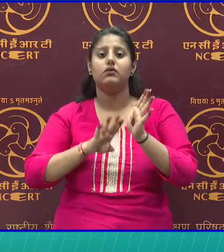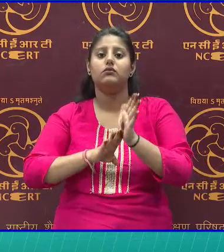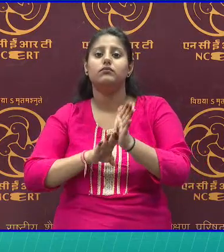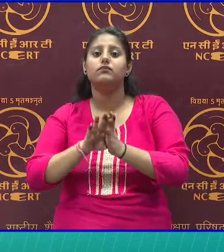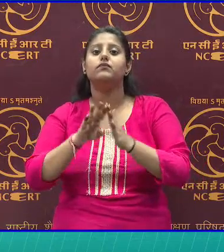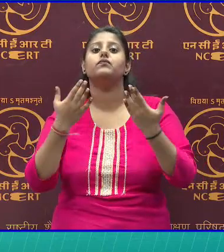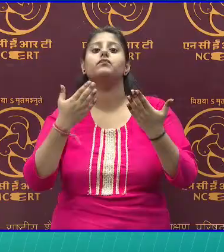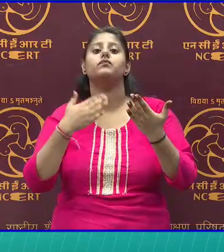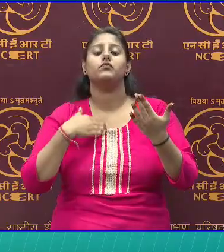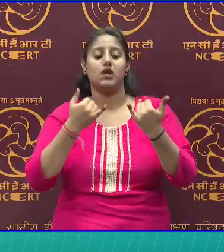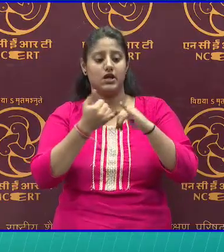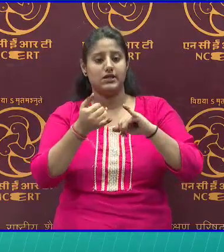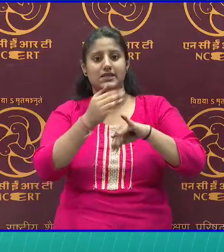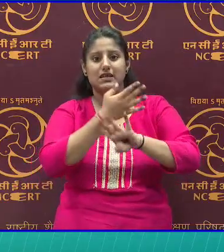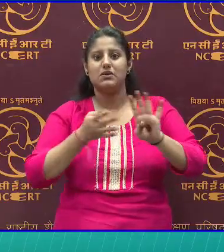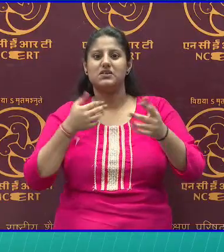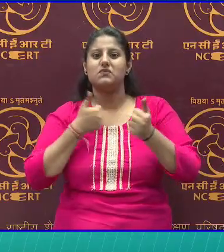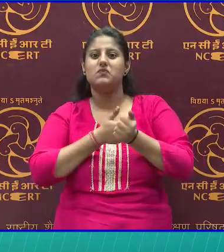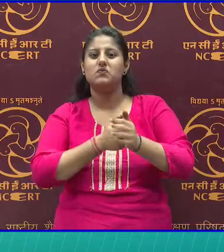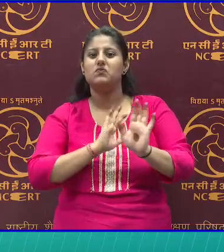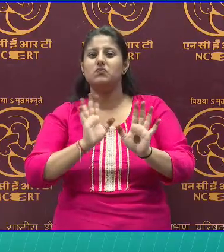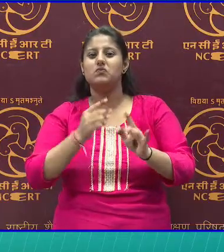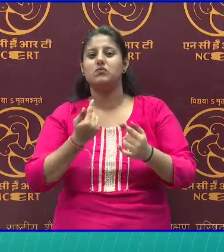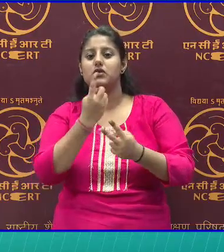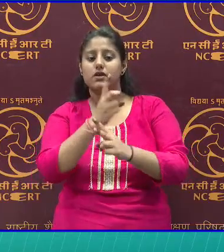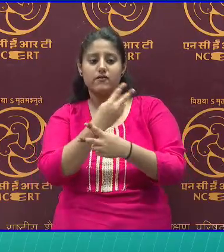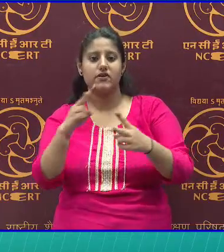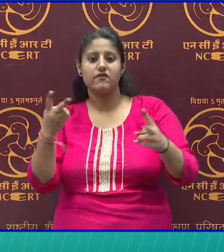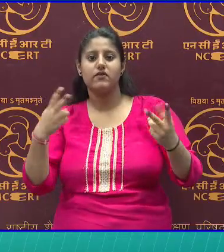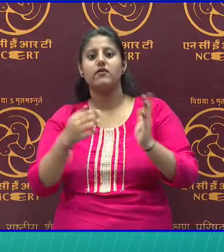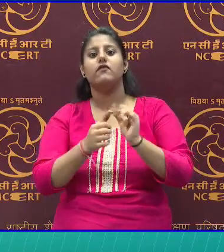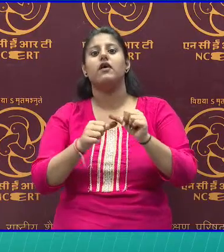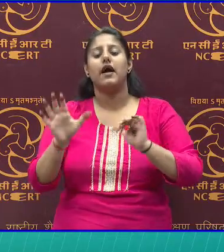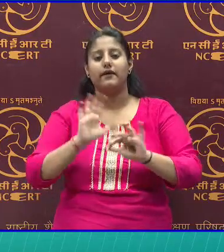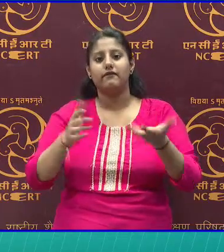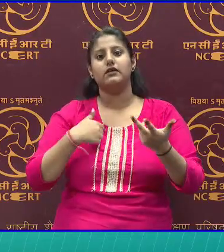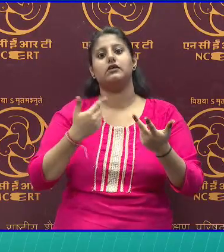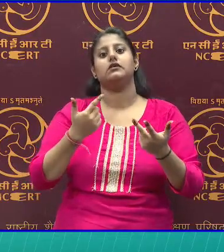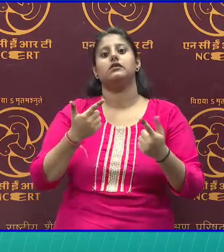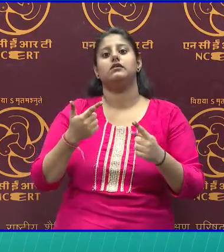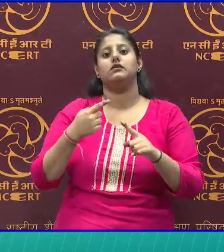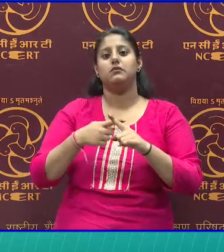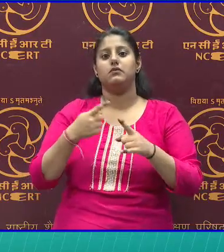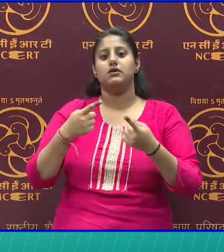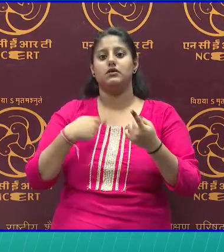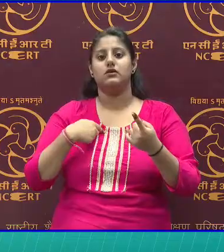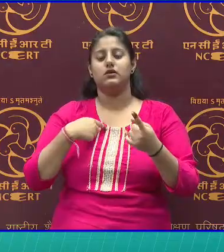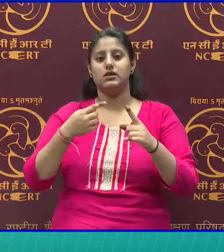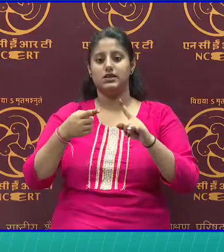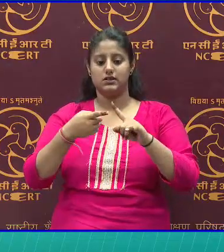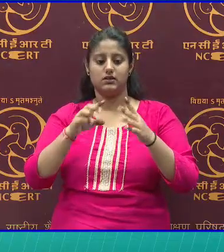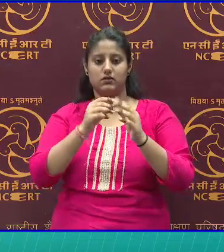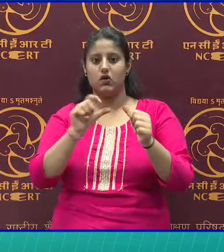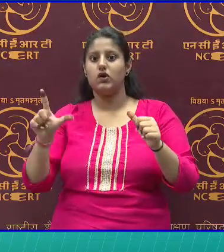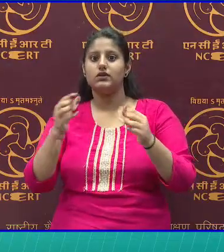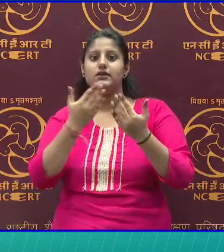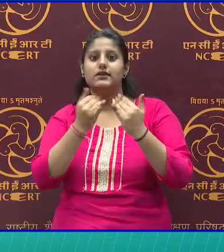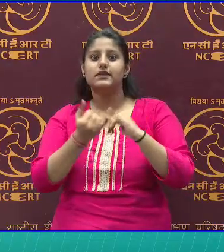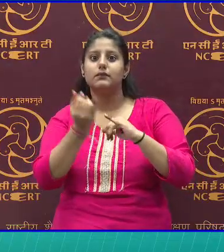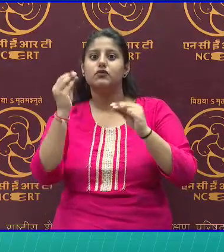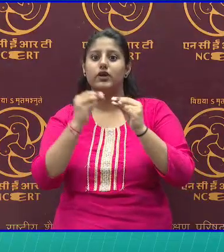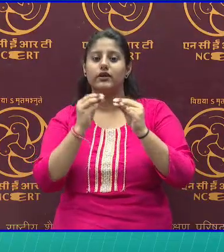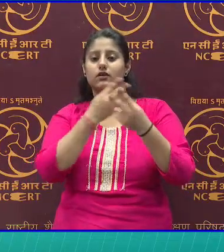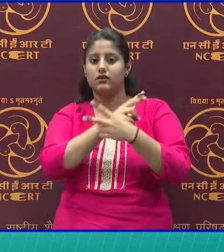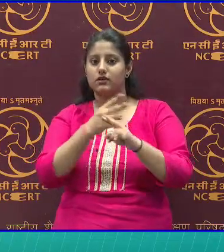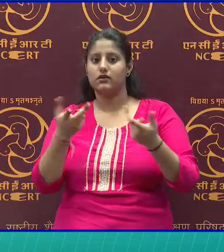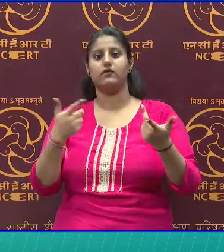the curricular goals. There are curricular goals specifically listed for each subject, and then we have competency listed as well. The competencies are for the